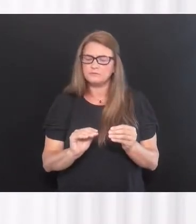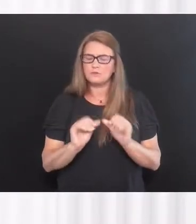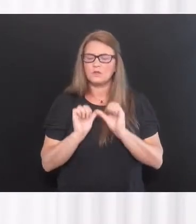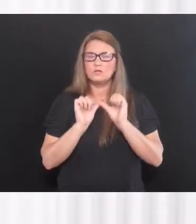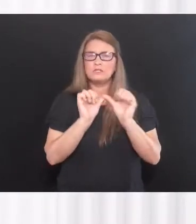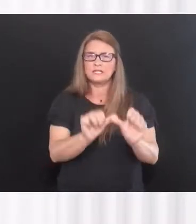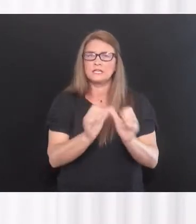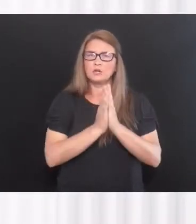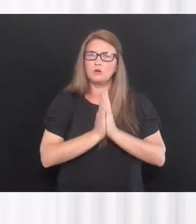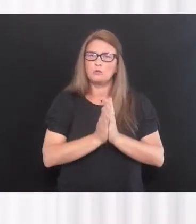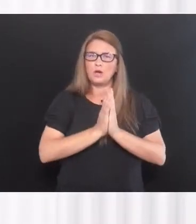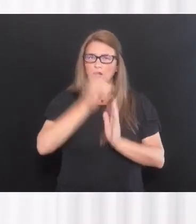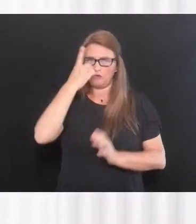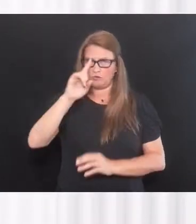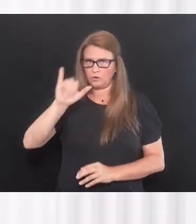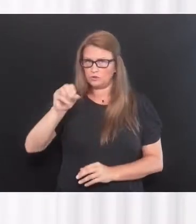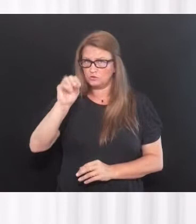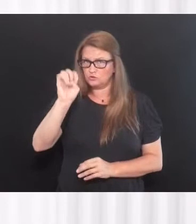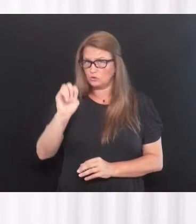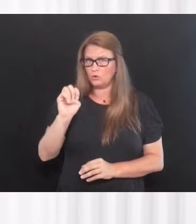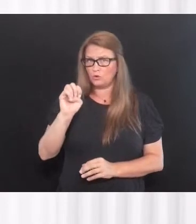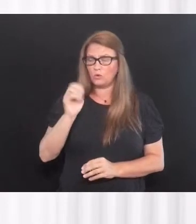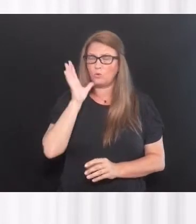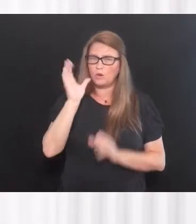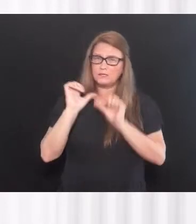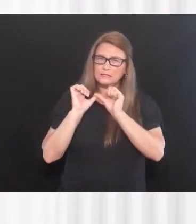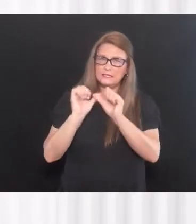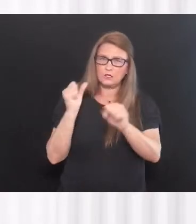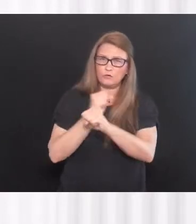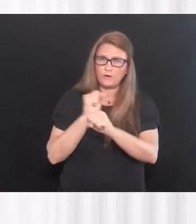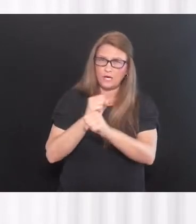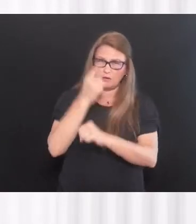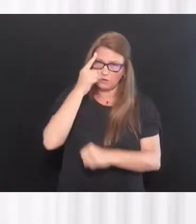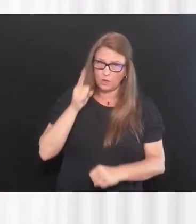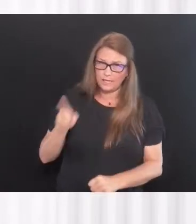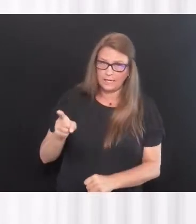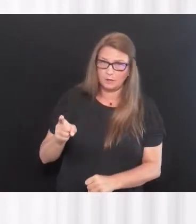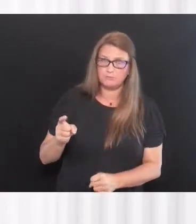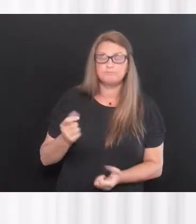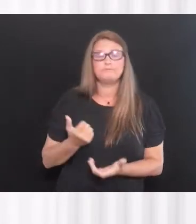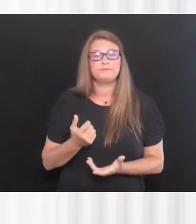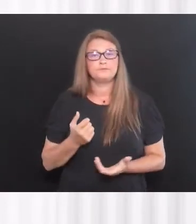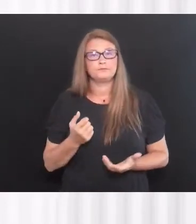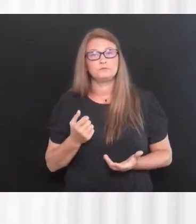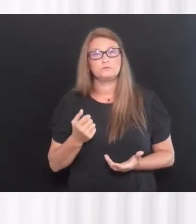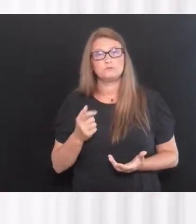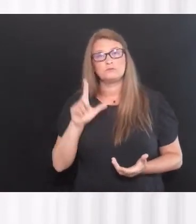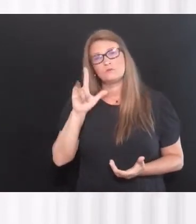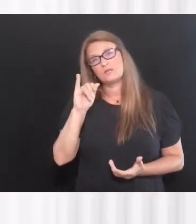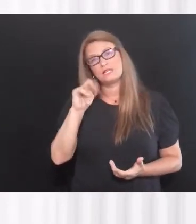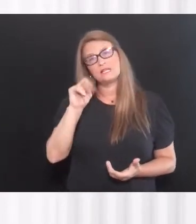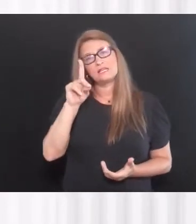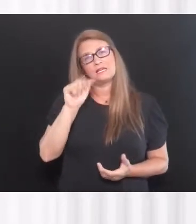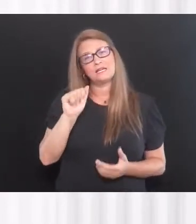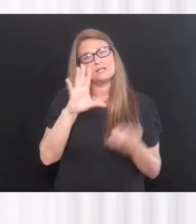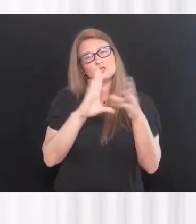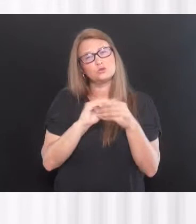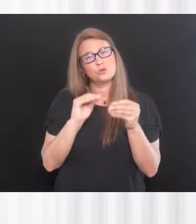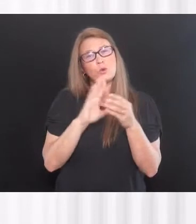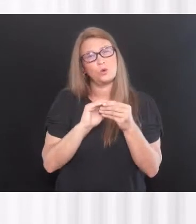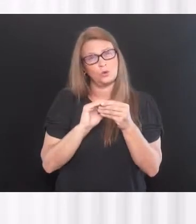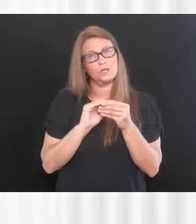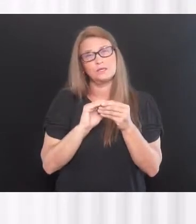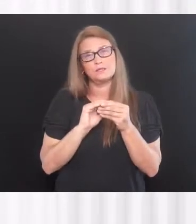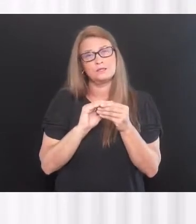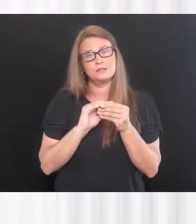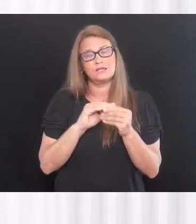Joey in our prayers, and we're going to continue to fight for him just as hard as we possibly can. Linda's story